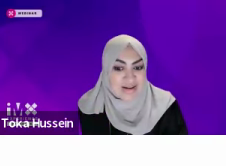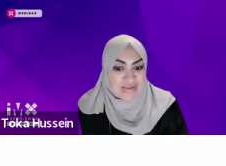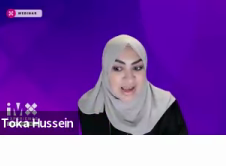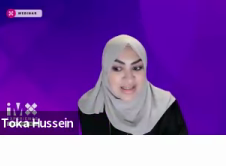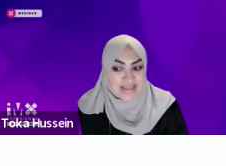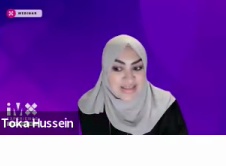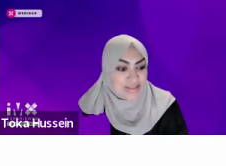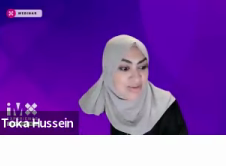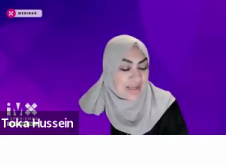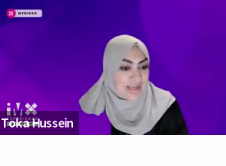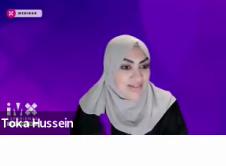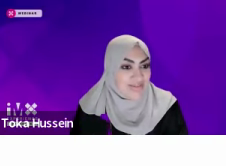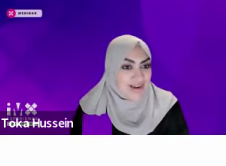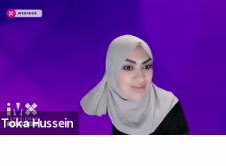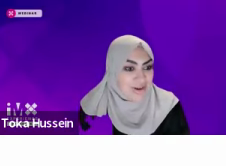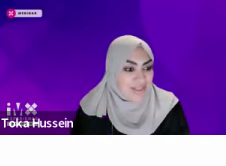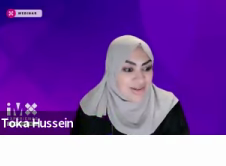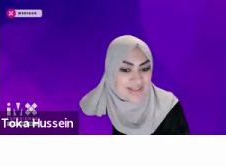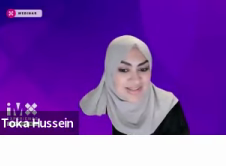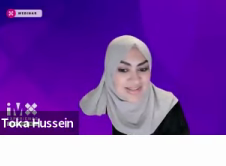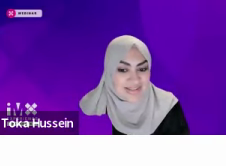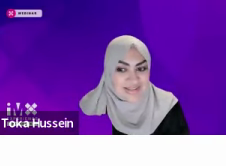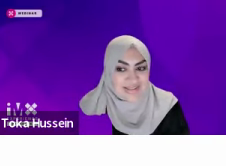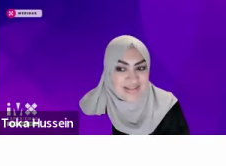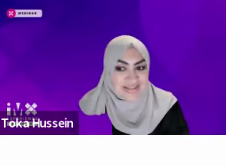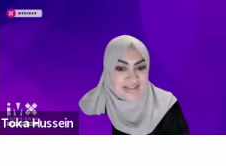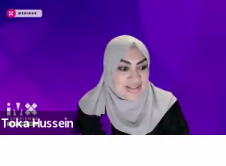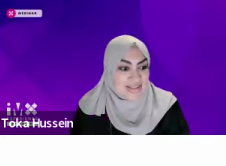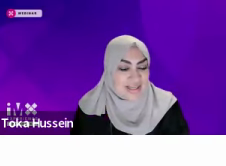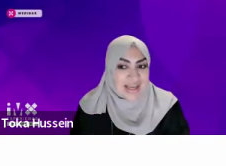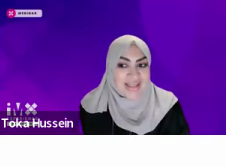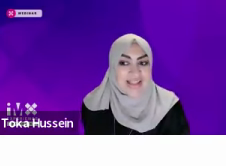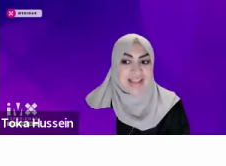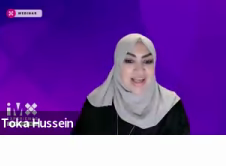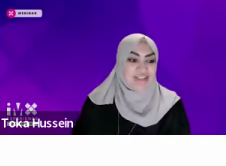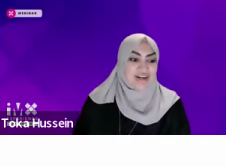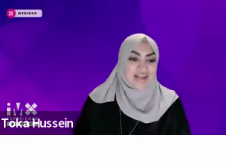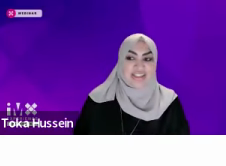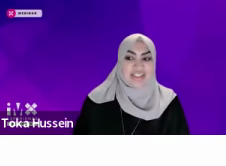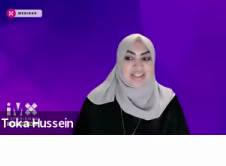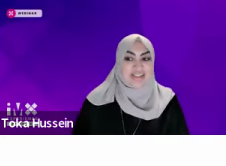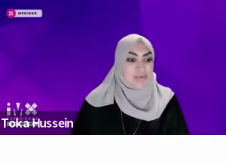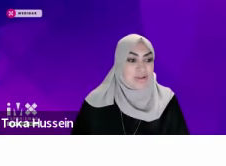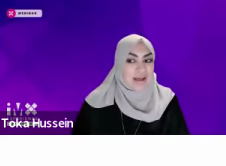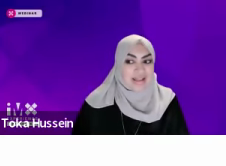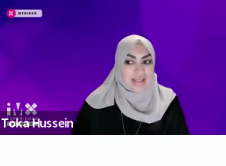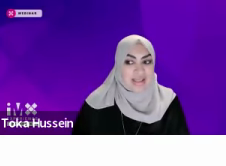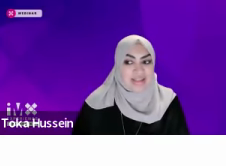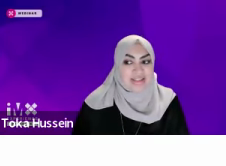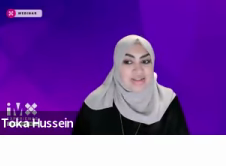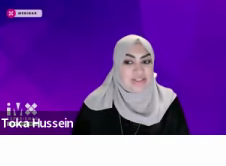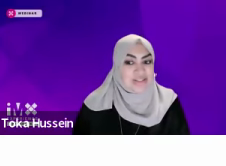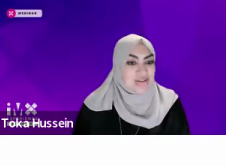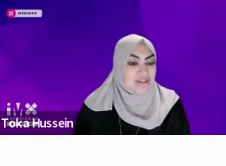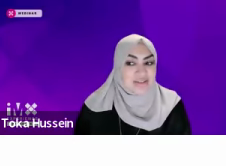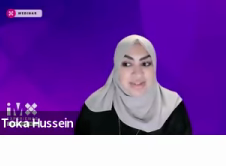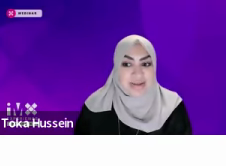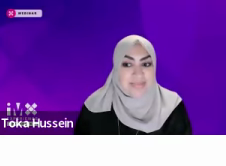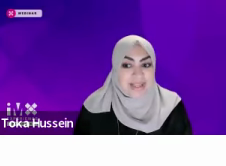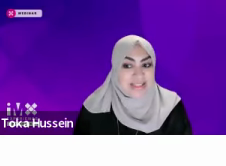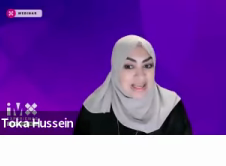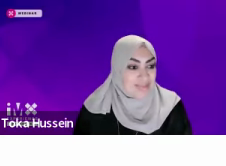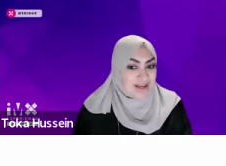find the unknown addend. So again, we have 43. And the last strategy that we'll highlight shows a